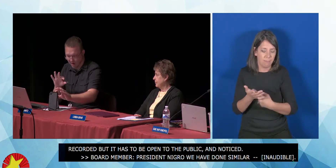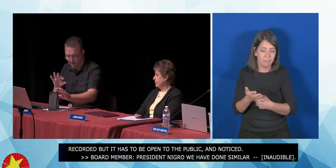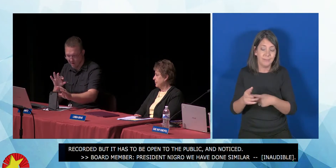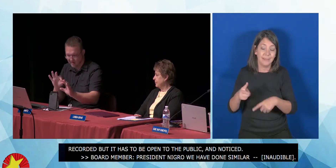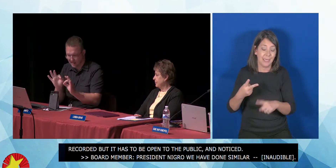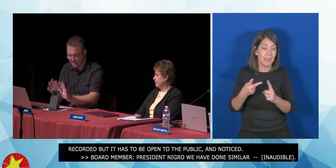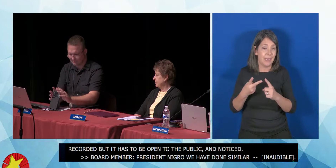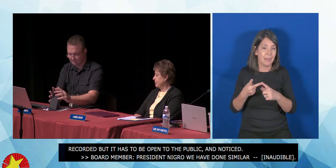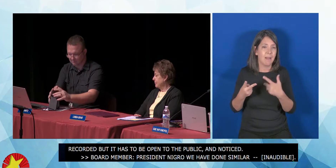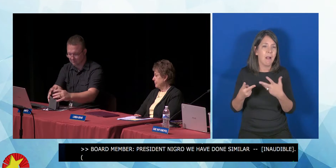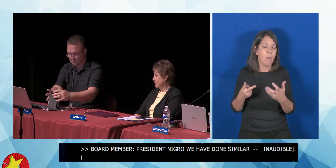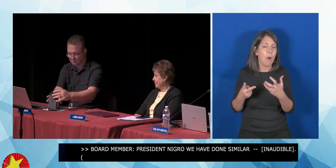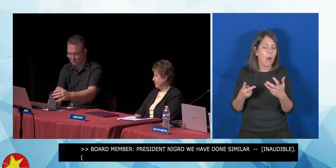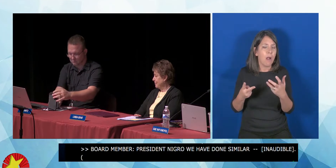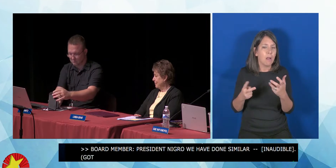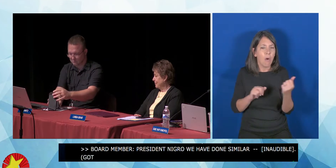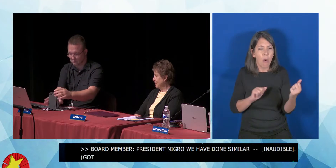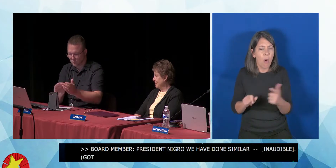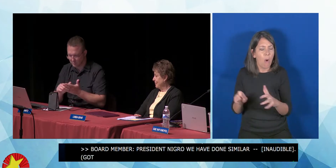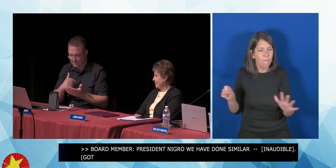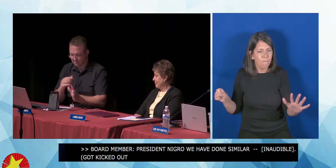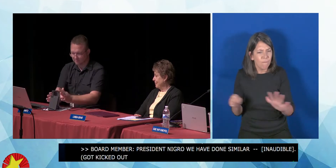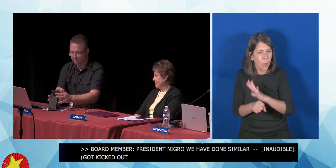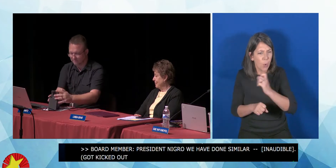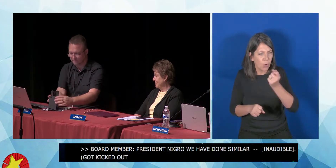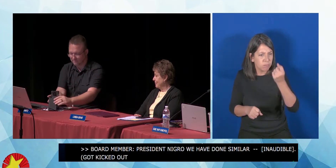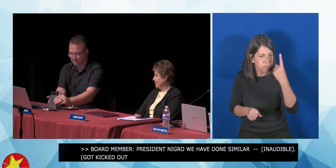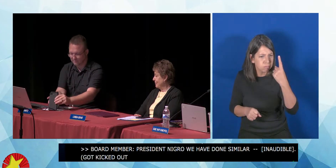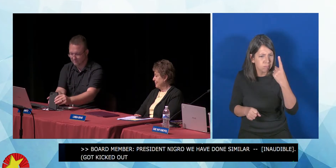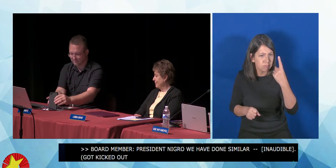to recognize and understand,